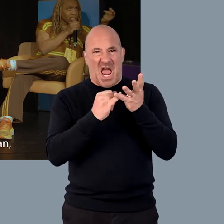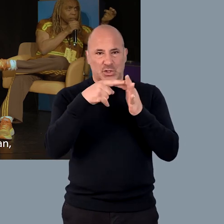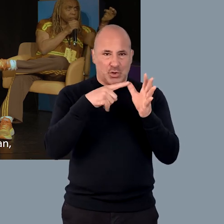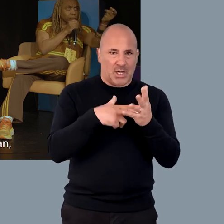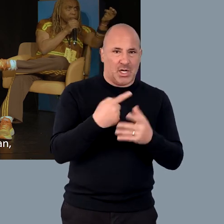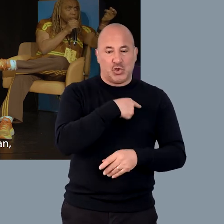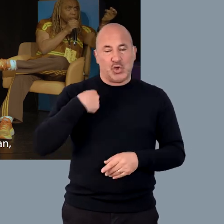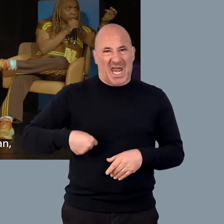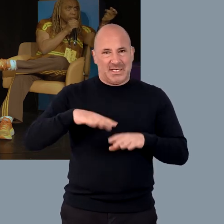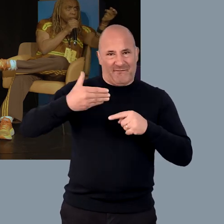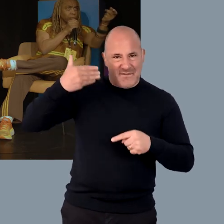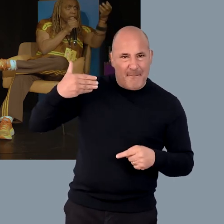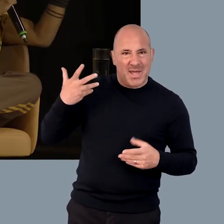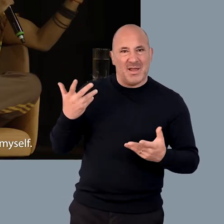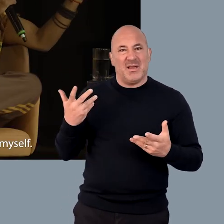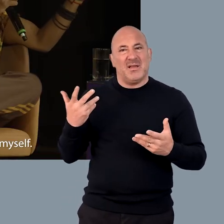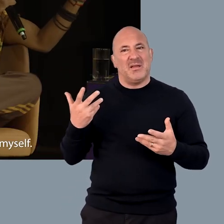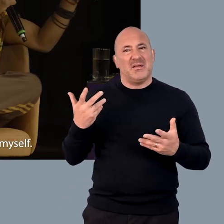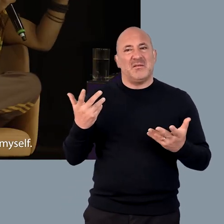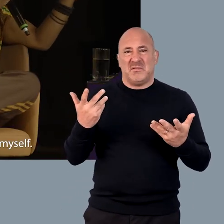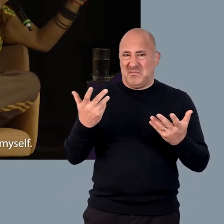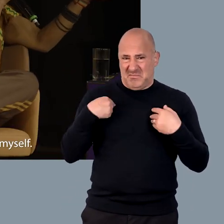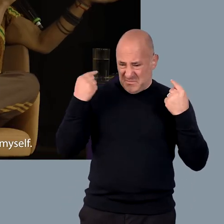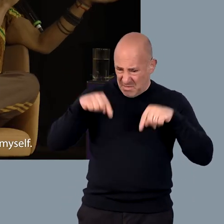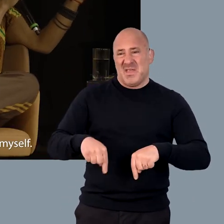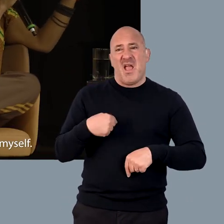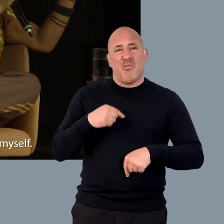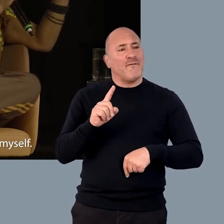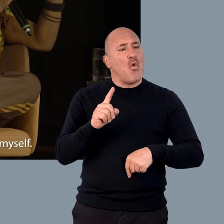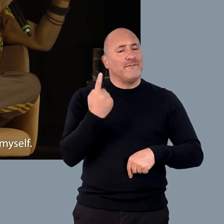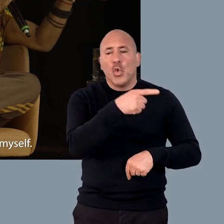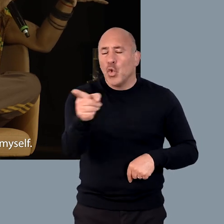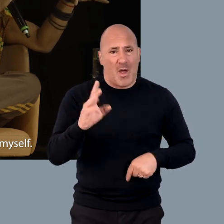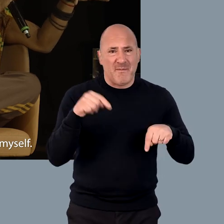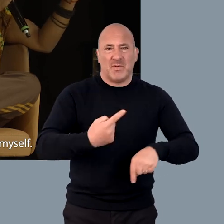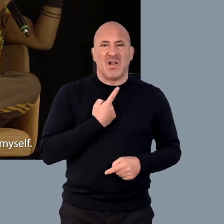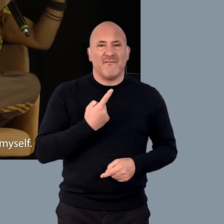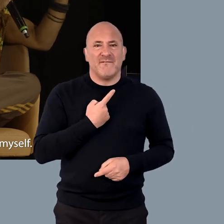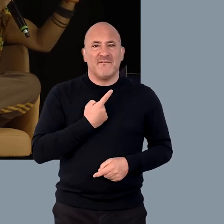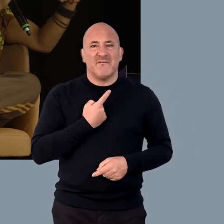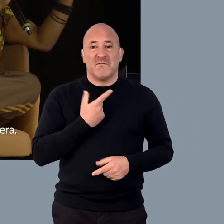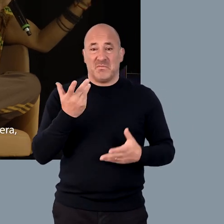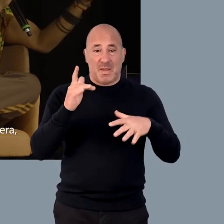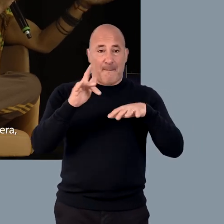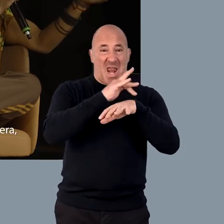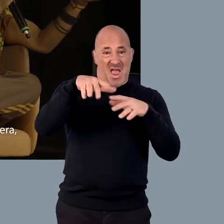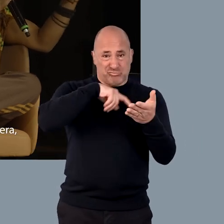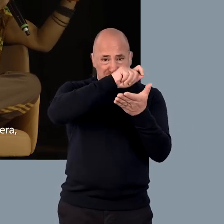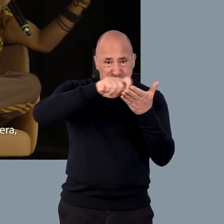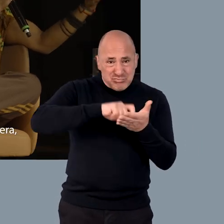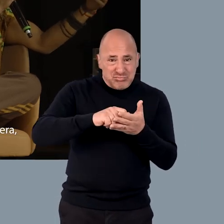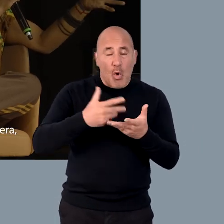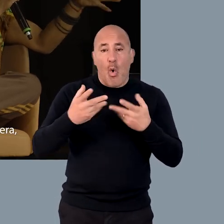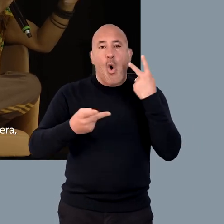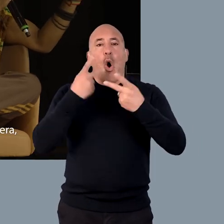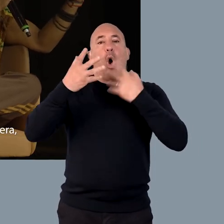east asian chinese descent you know i am here for you myself if you want to write a play